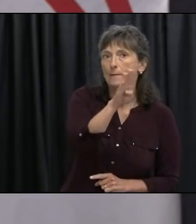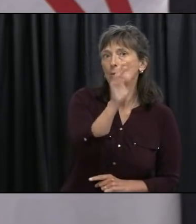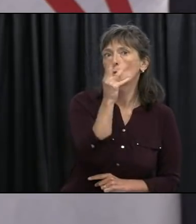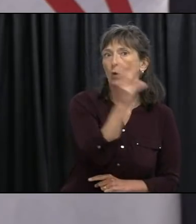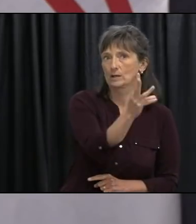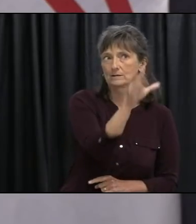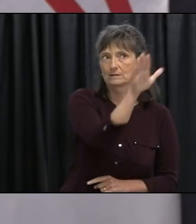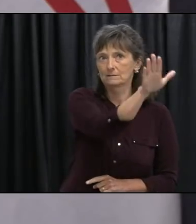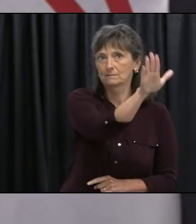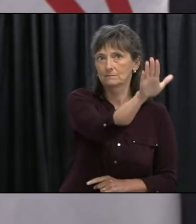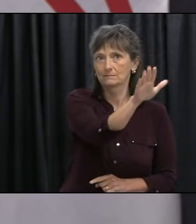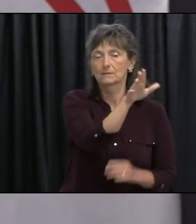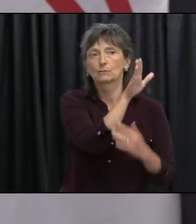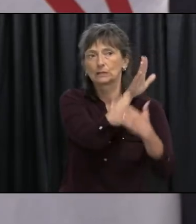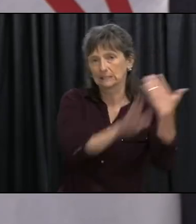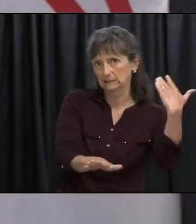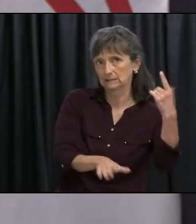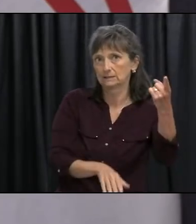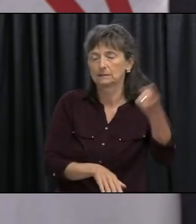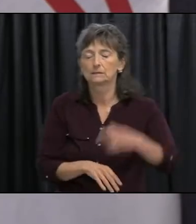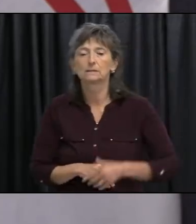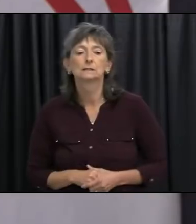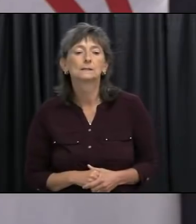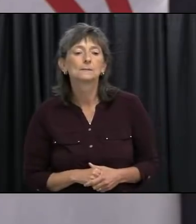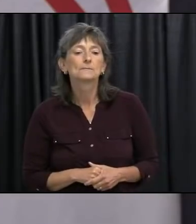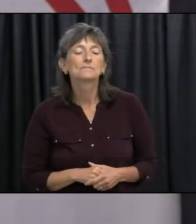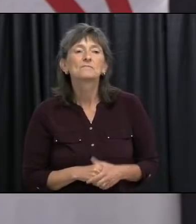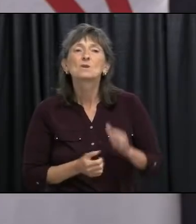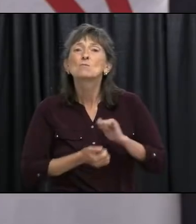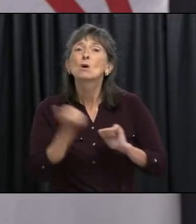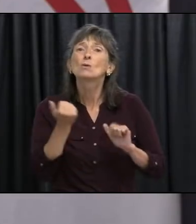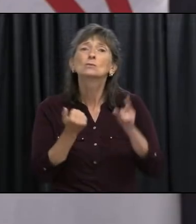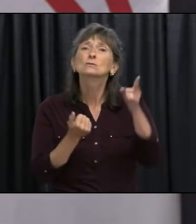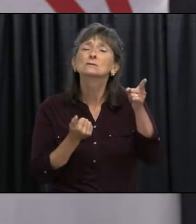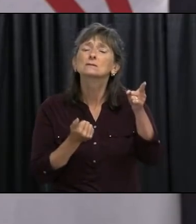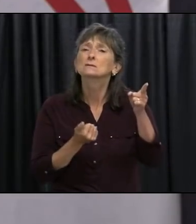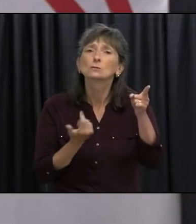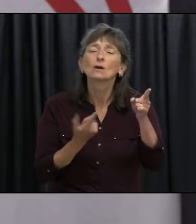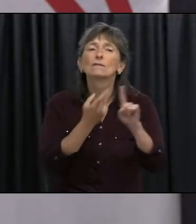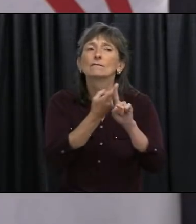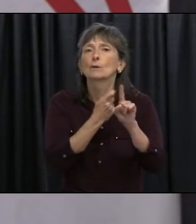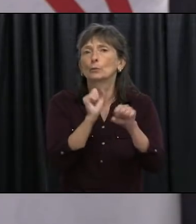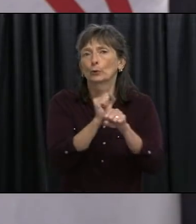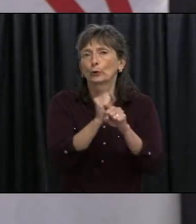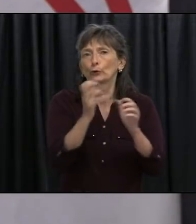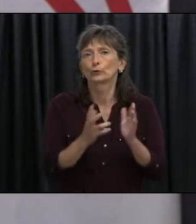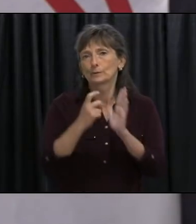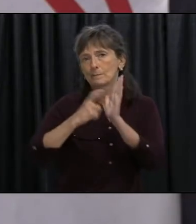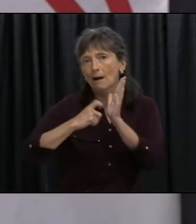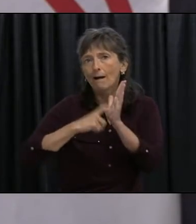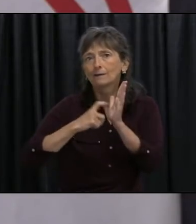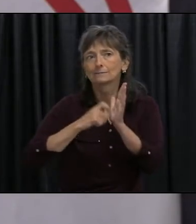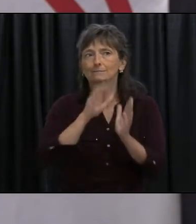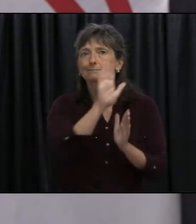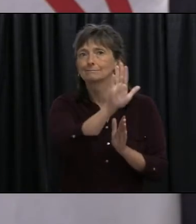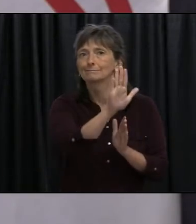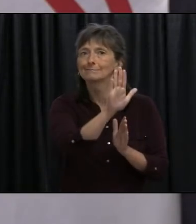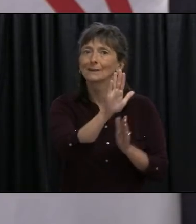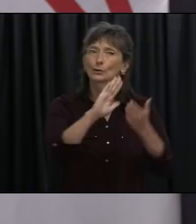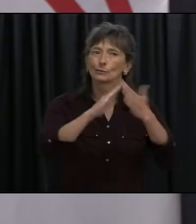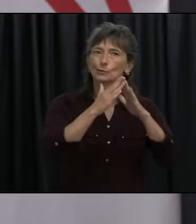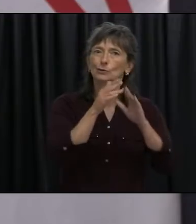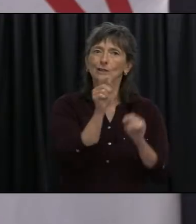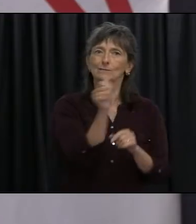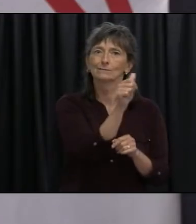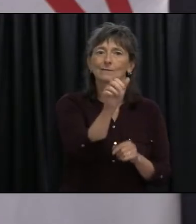in to Newfoundland and Labrador. And most of these people would be people that are connected to the mines in Lab West, or people in the community of